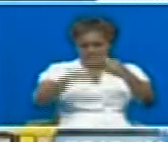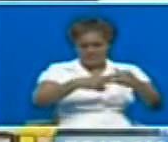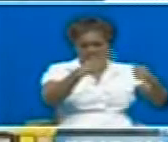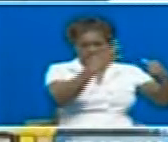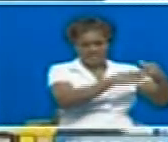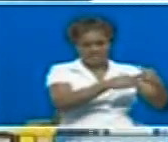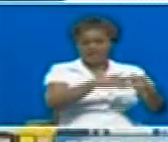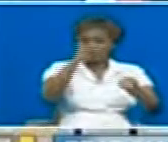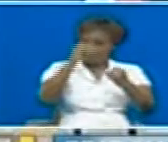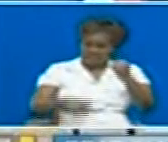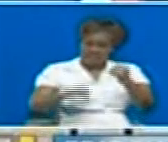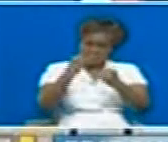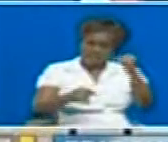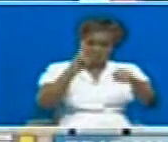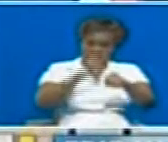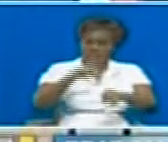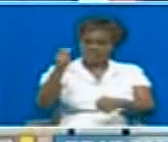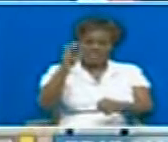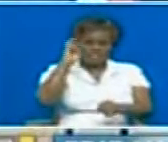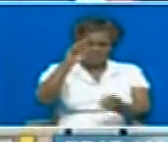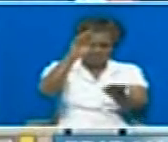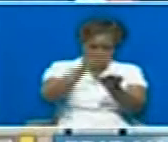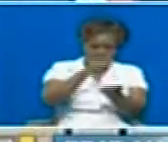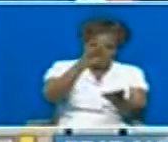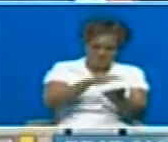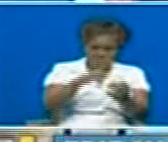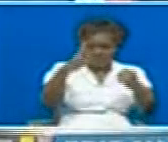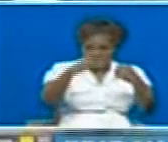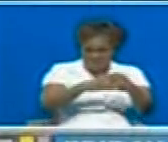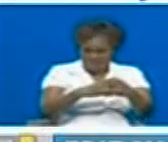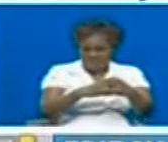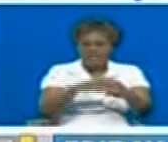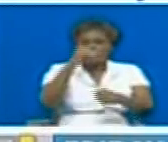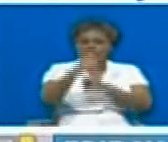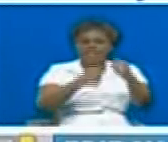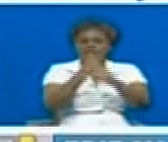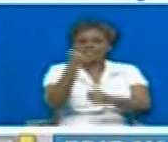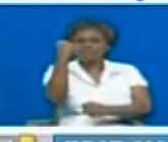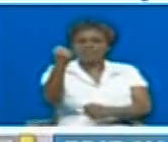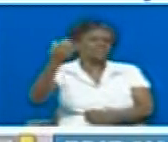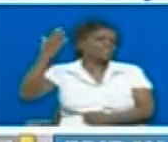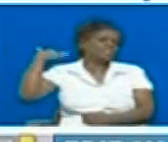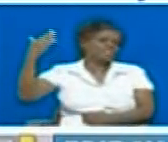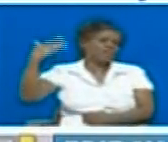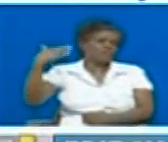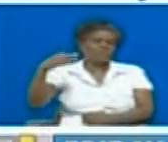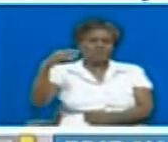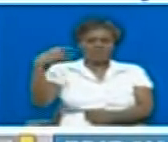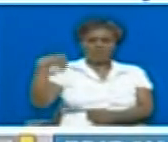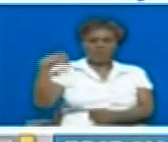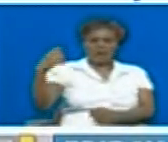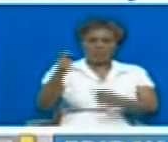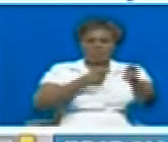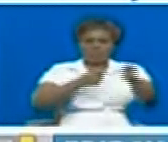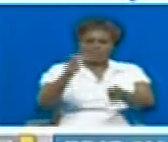5 shillings and 78 cents. The last time Kenyans saw fuel prices drop to 94 shillings was at least 5 years ago. This move by the Energy Regulatory